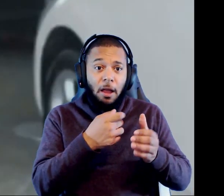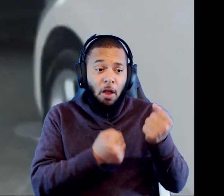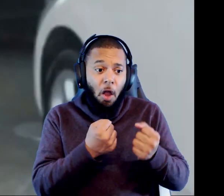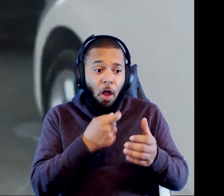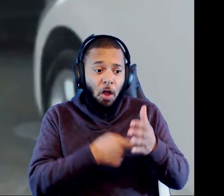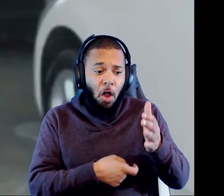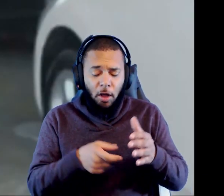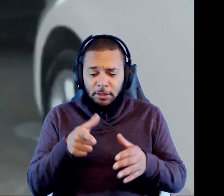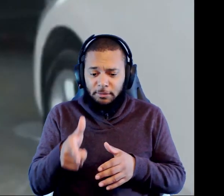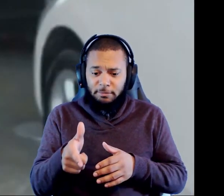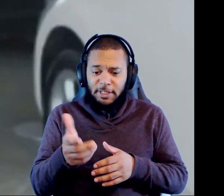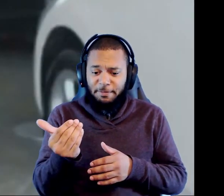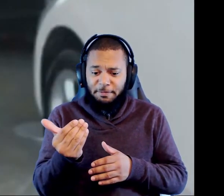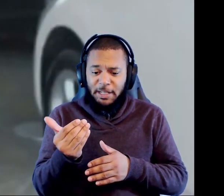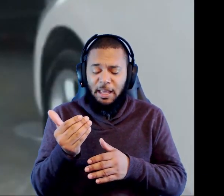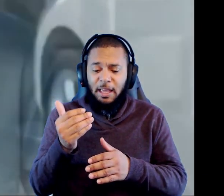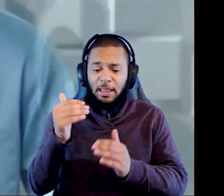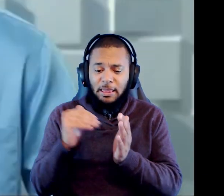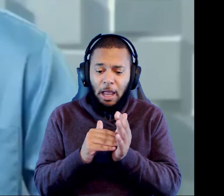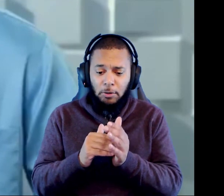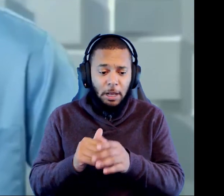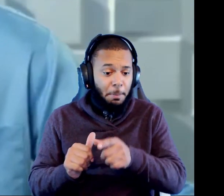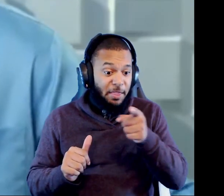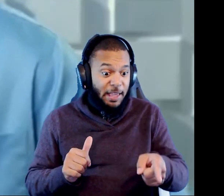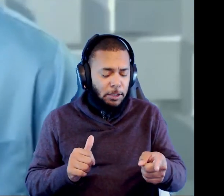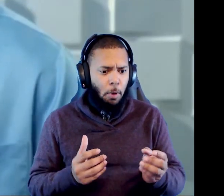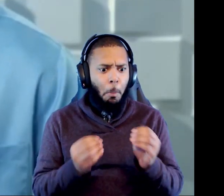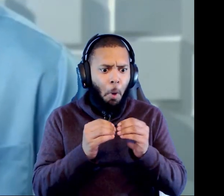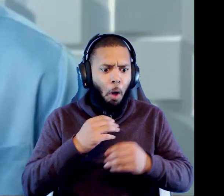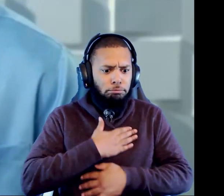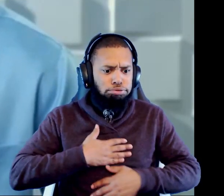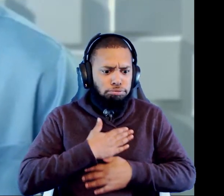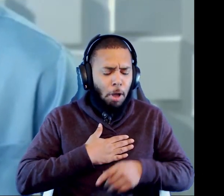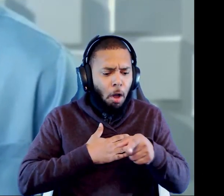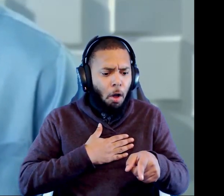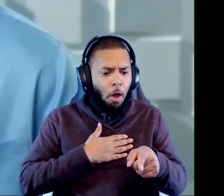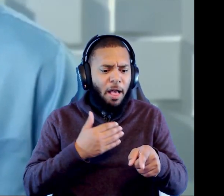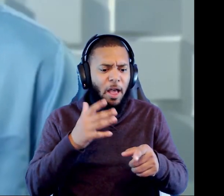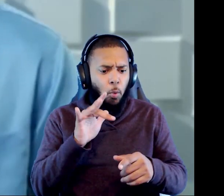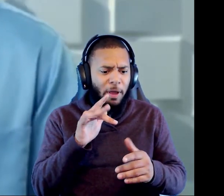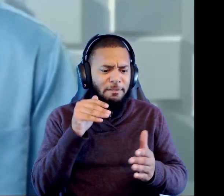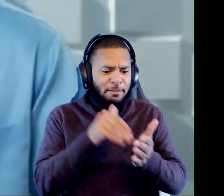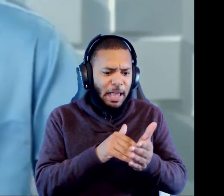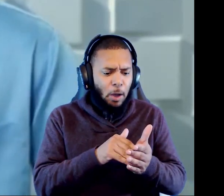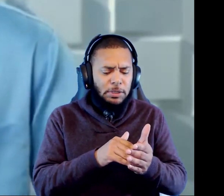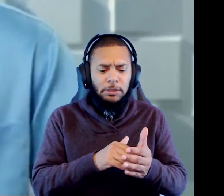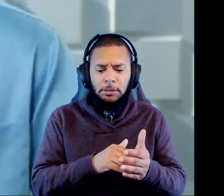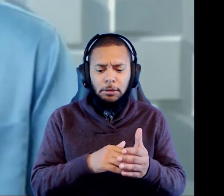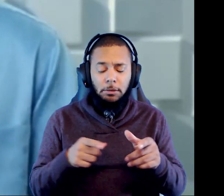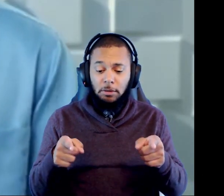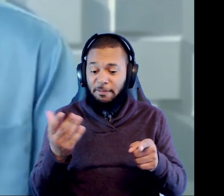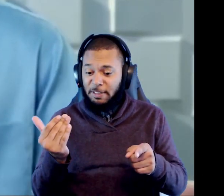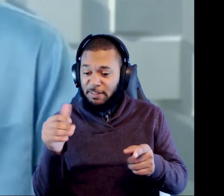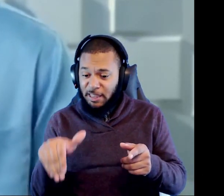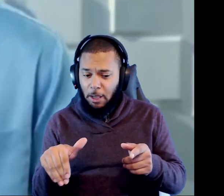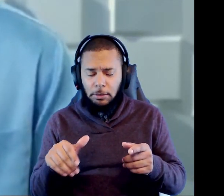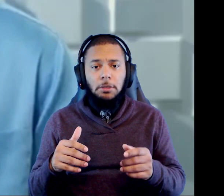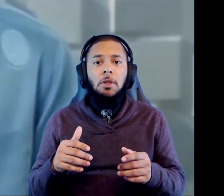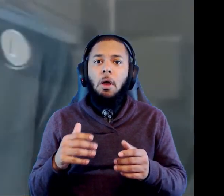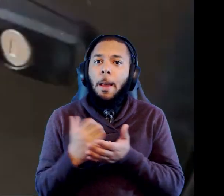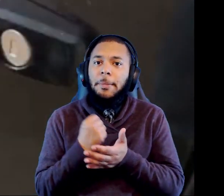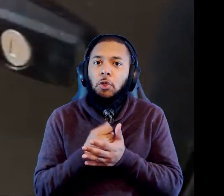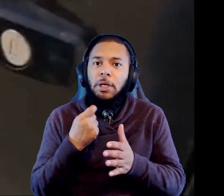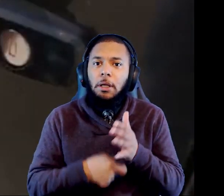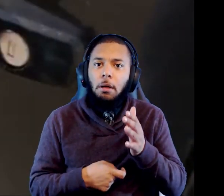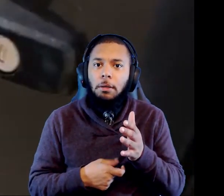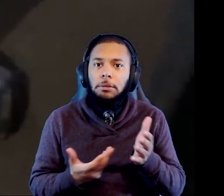car next to it is a little more souped up and it costs $25,000. Well, now again, you're talking about opportunity